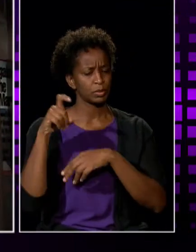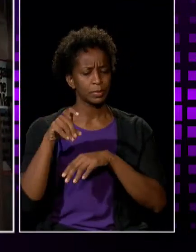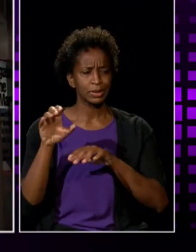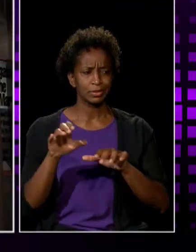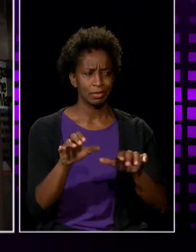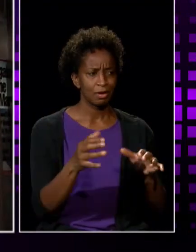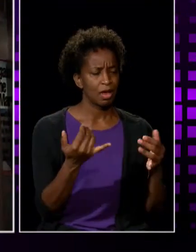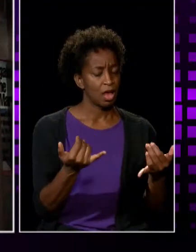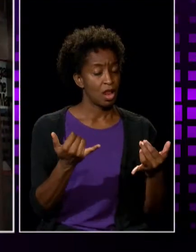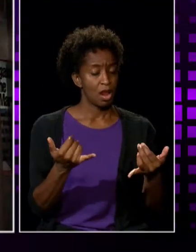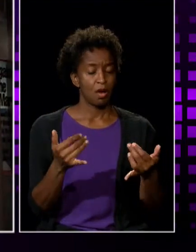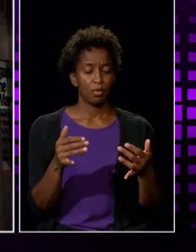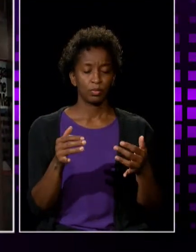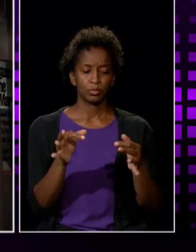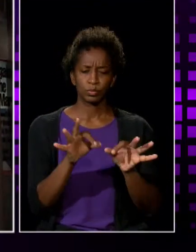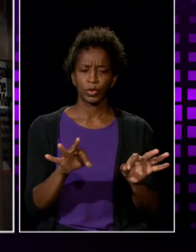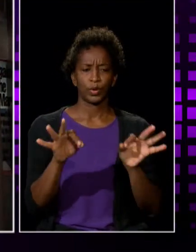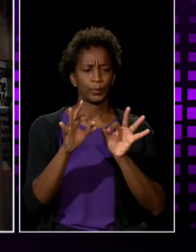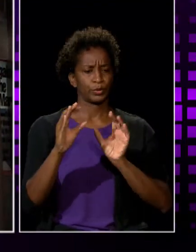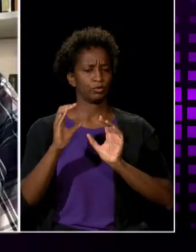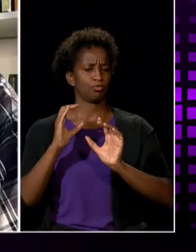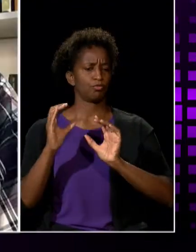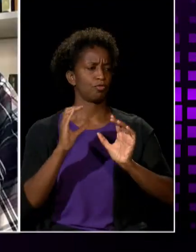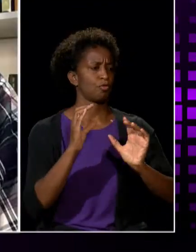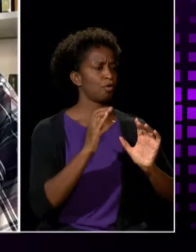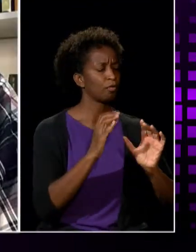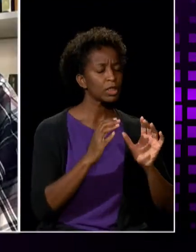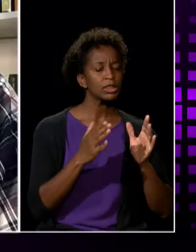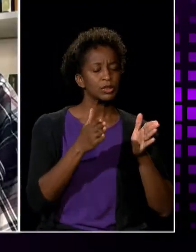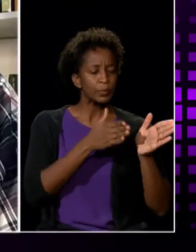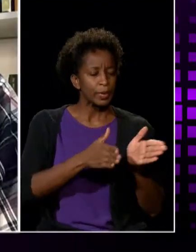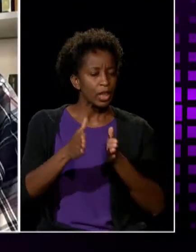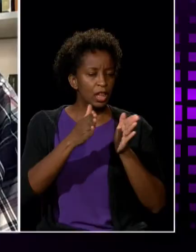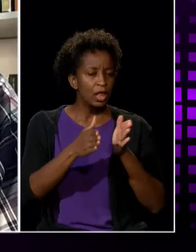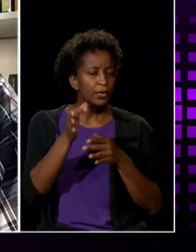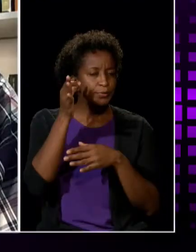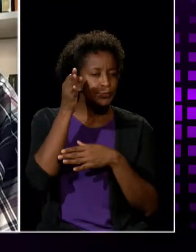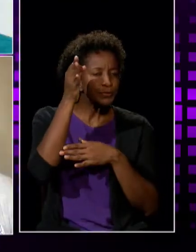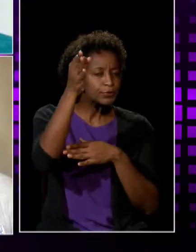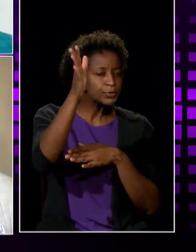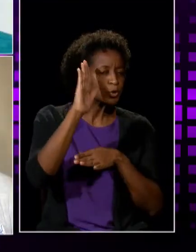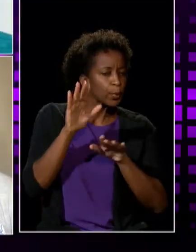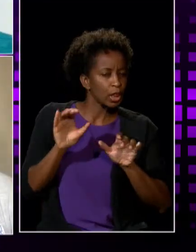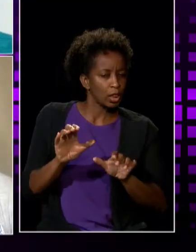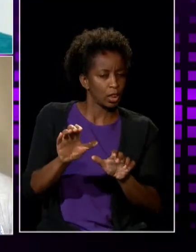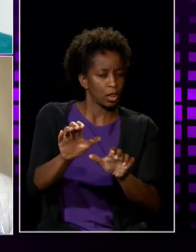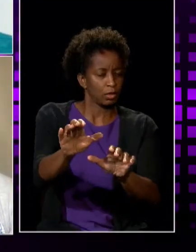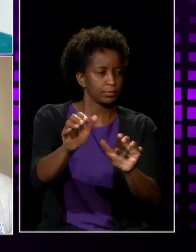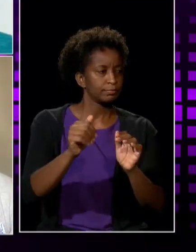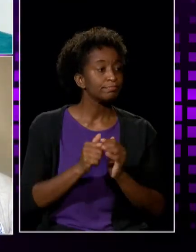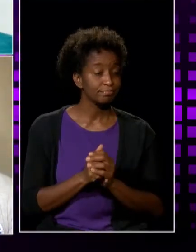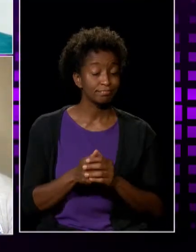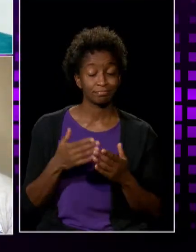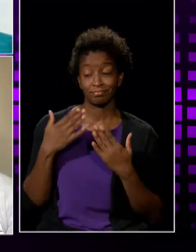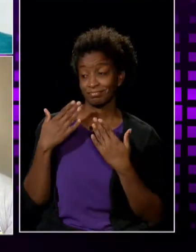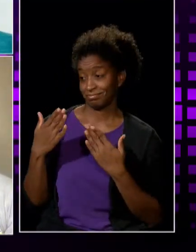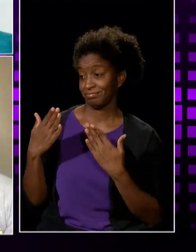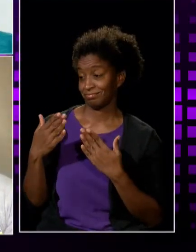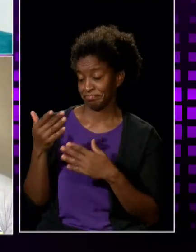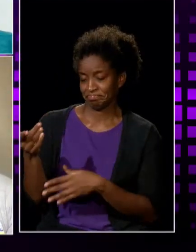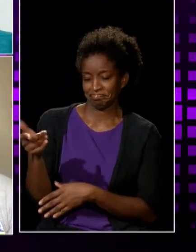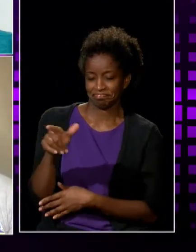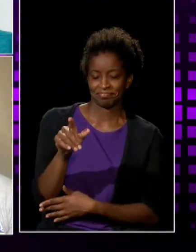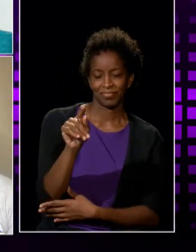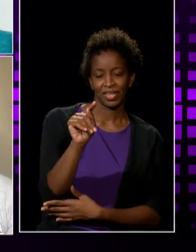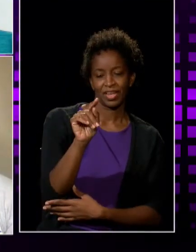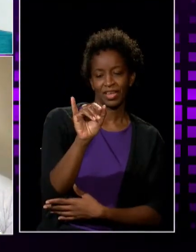important conversations to chart the way forward. Thank you. And Tyrique, you've just heard Khaleel. He gave